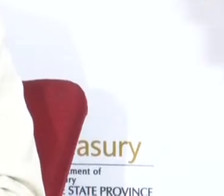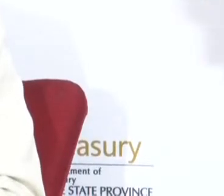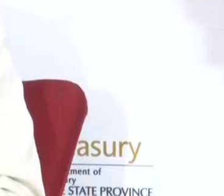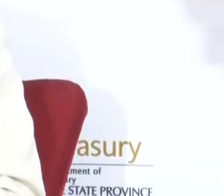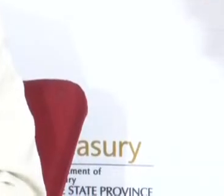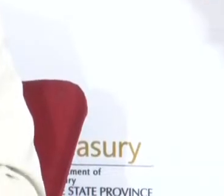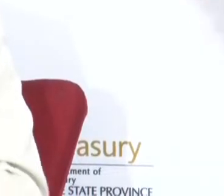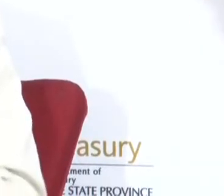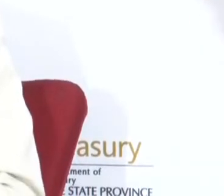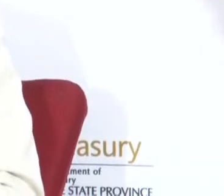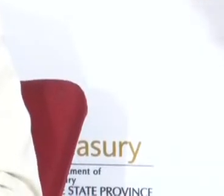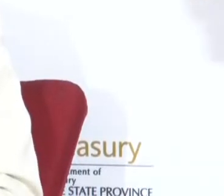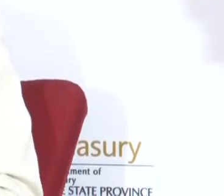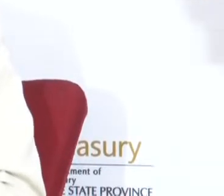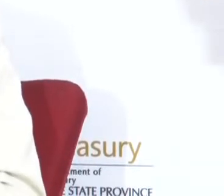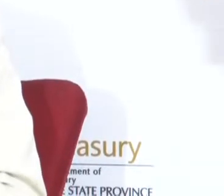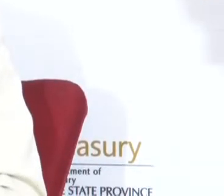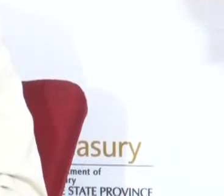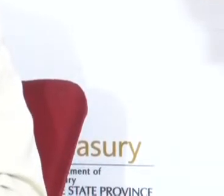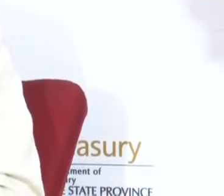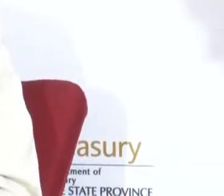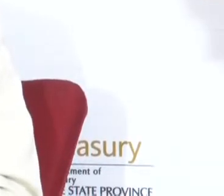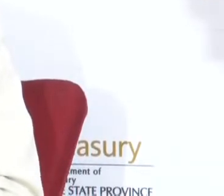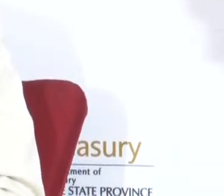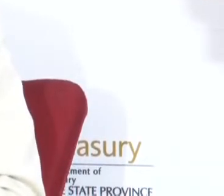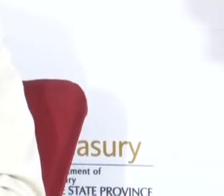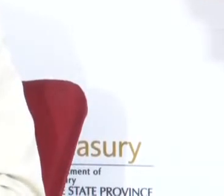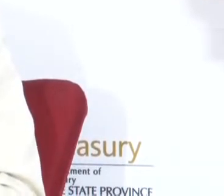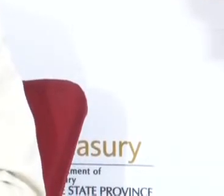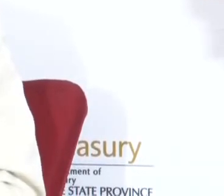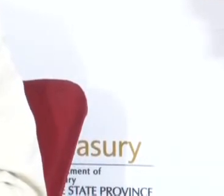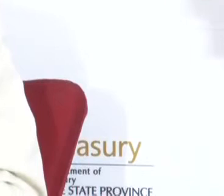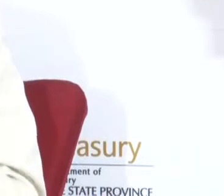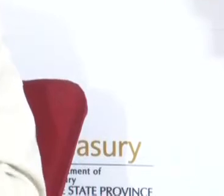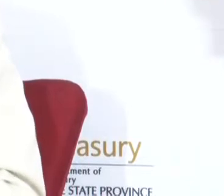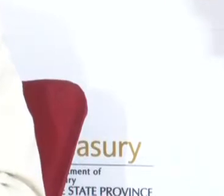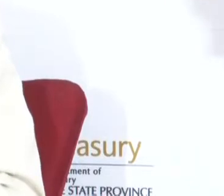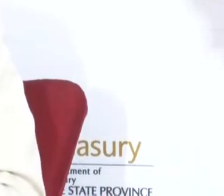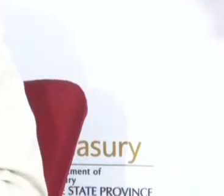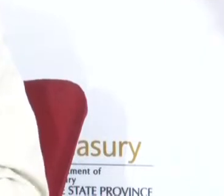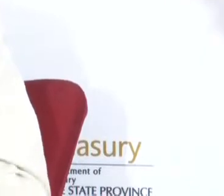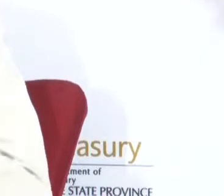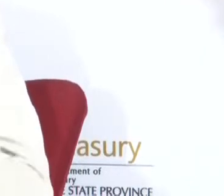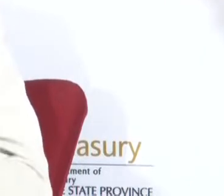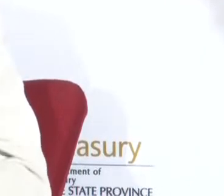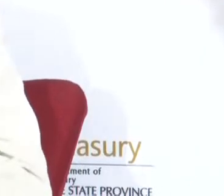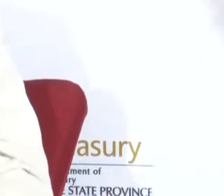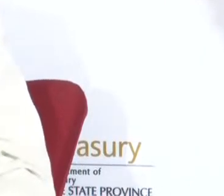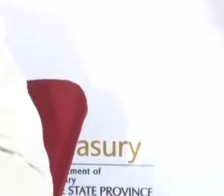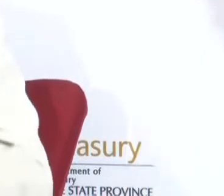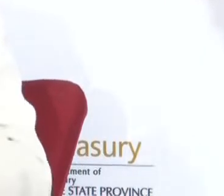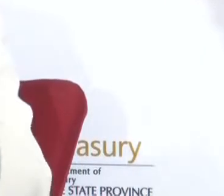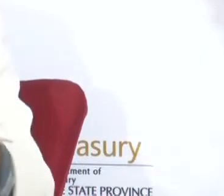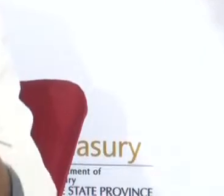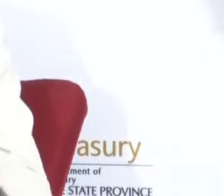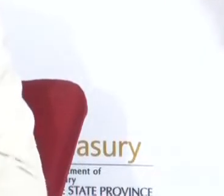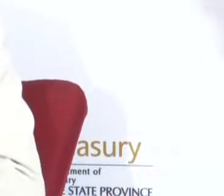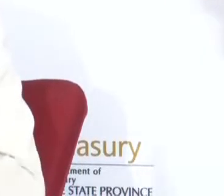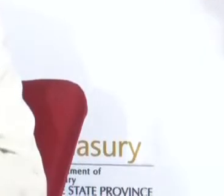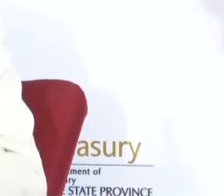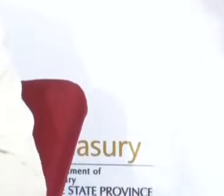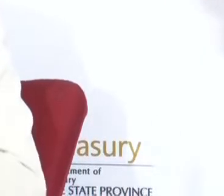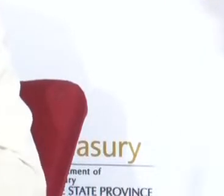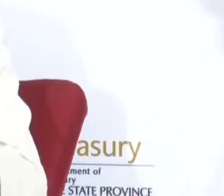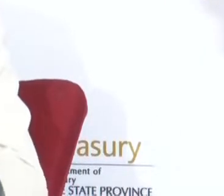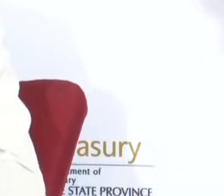key services, then definitely we'll be able to see how our economy rises. So in terms of always